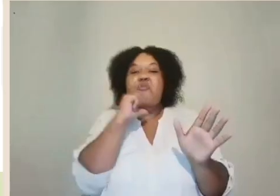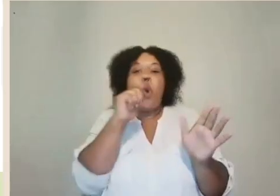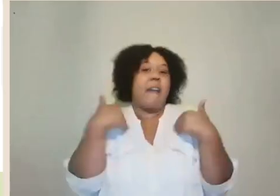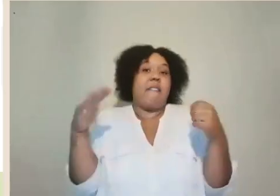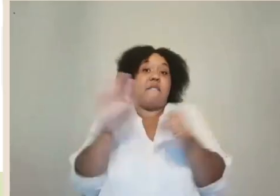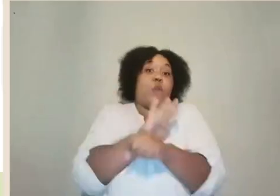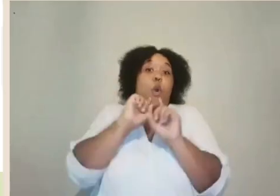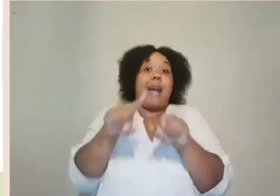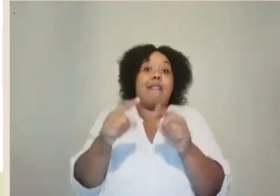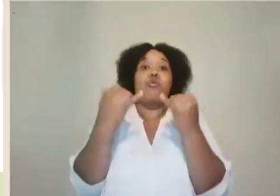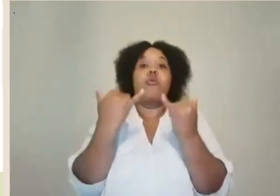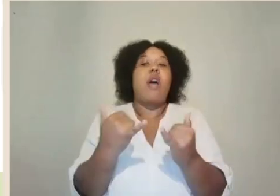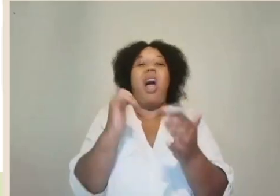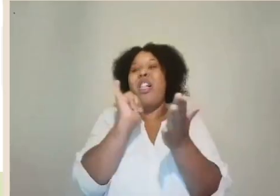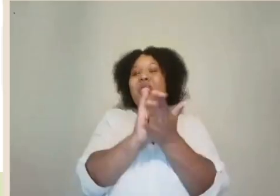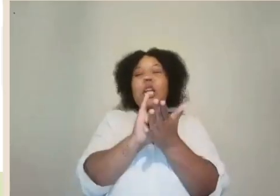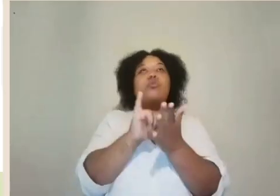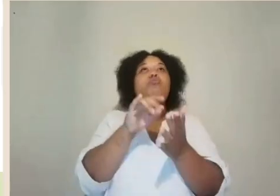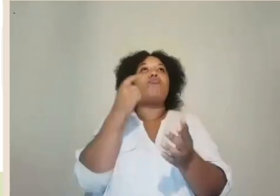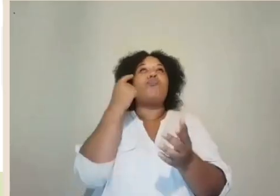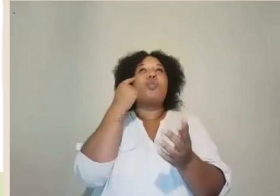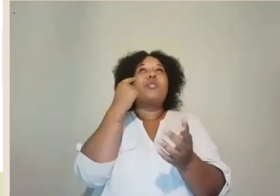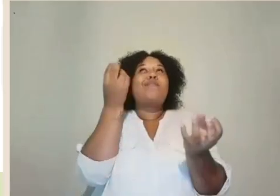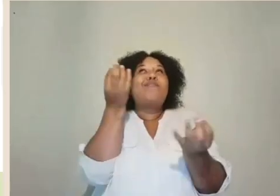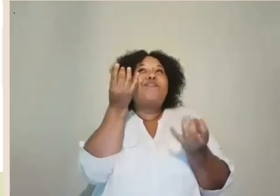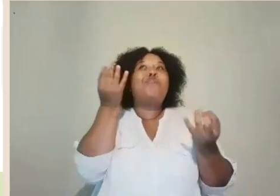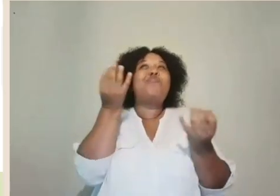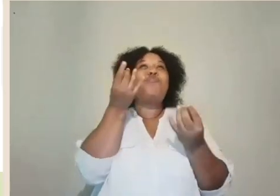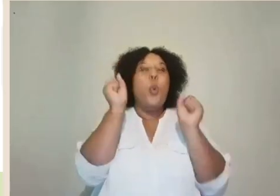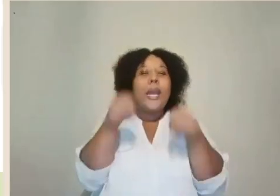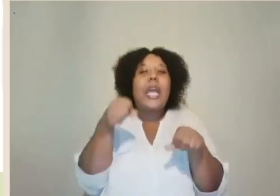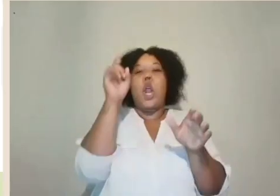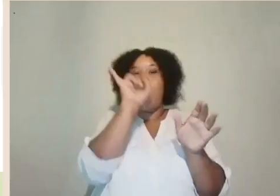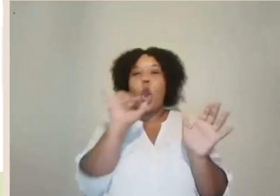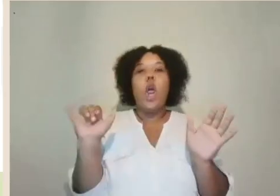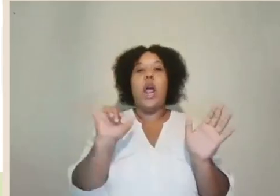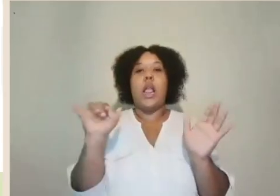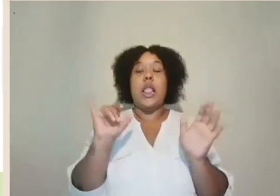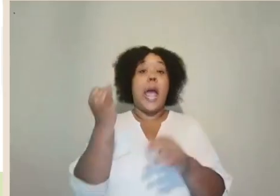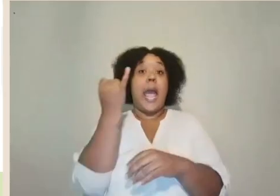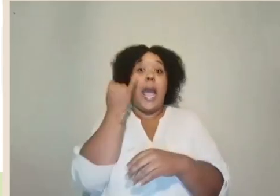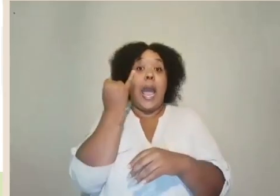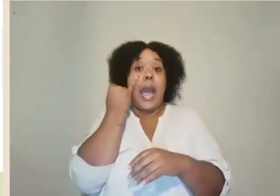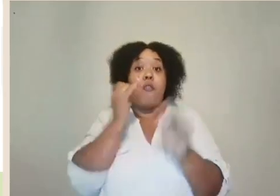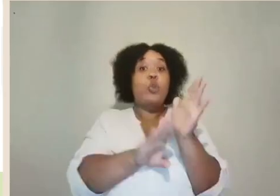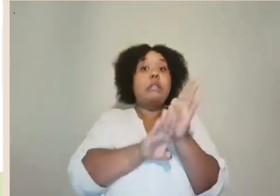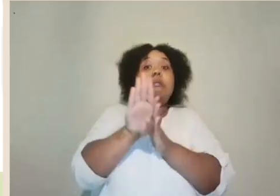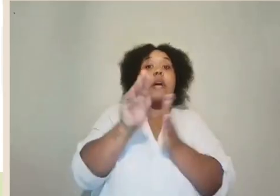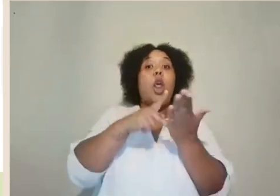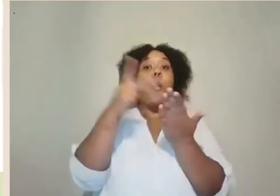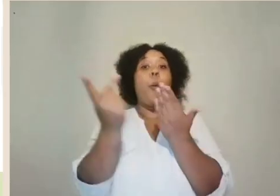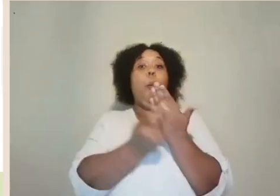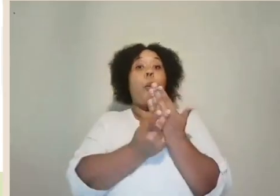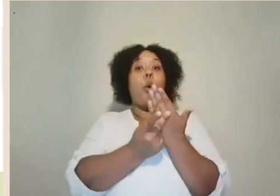now. This is just to get us thinking about what can this potentially look like if we were to develop a program for students in this